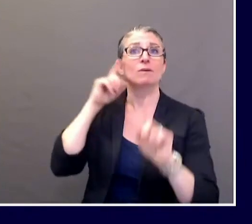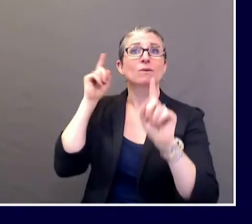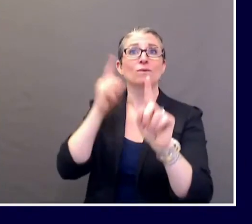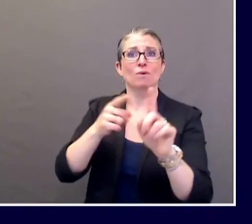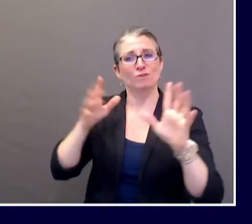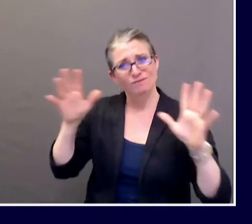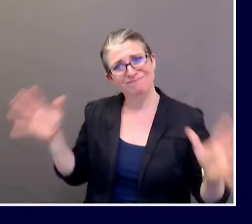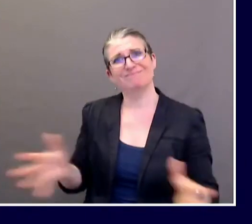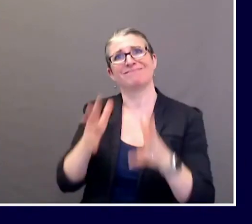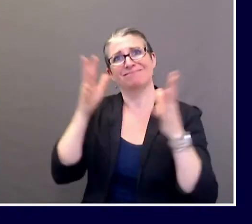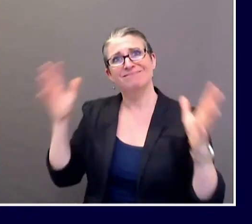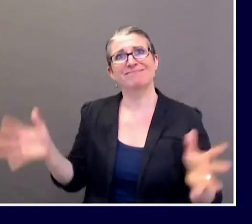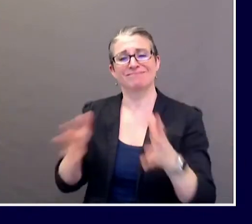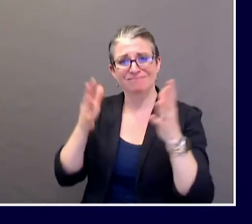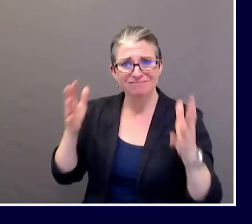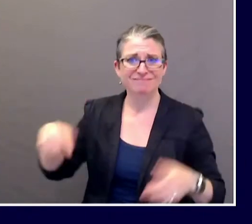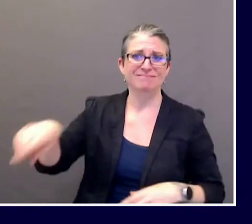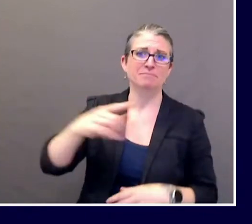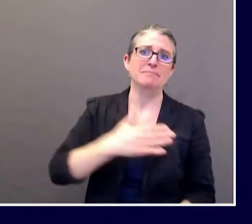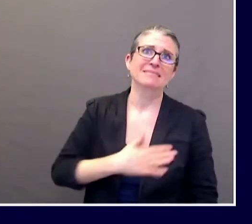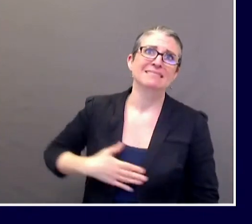around,